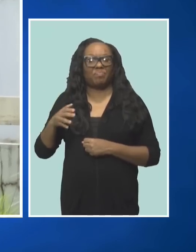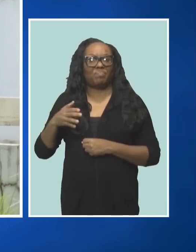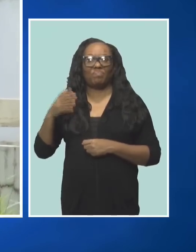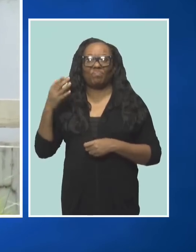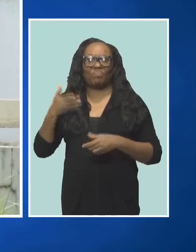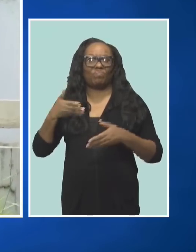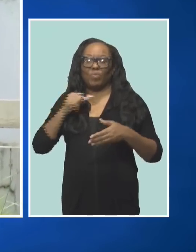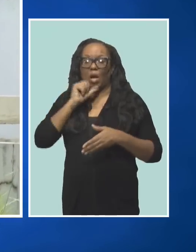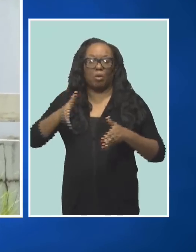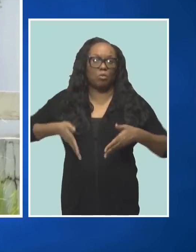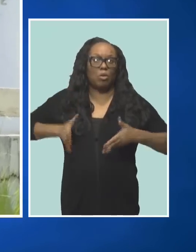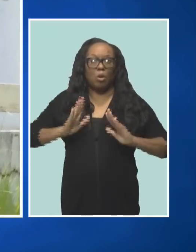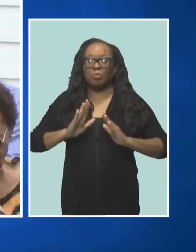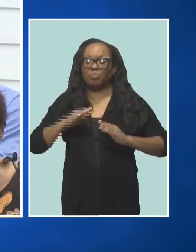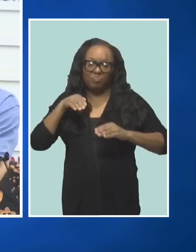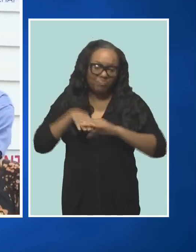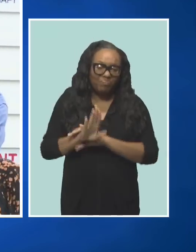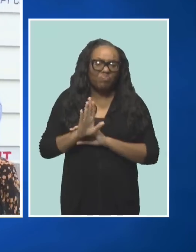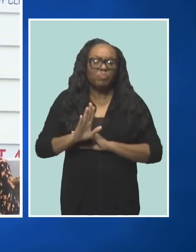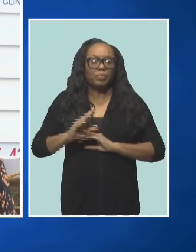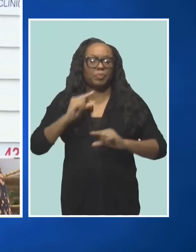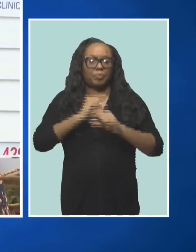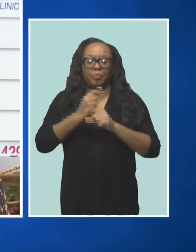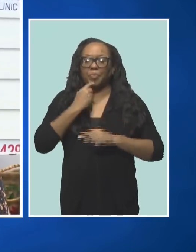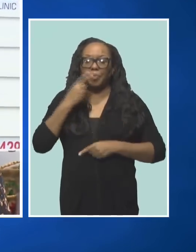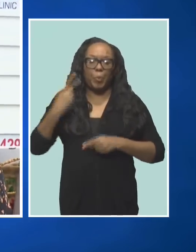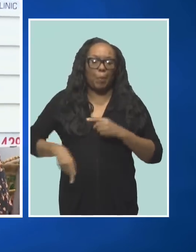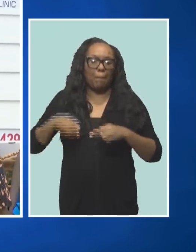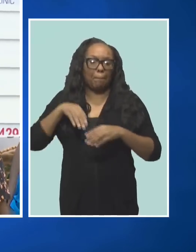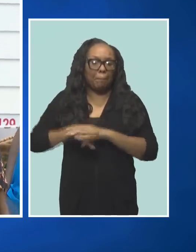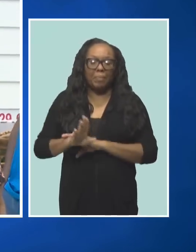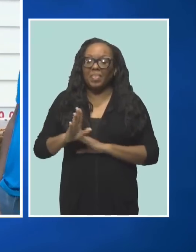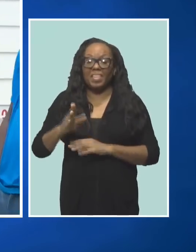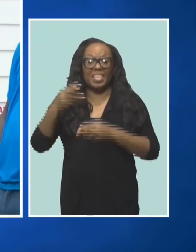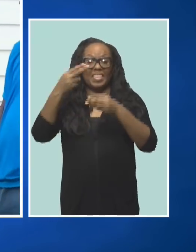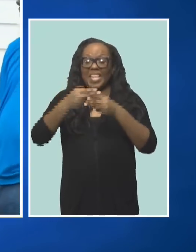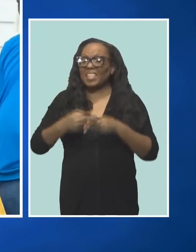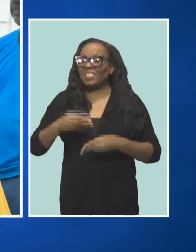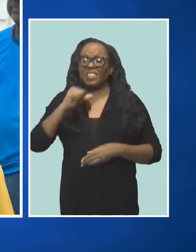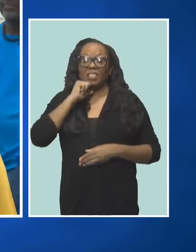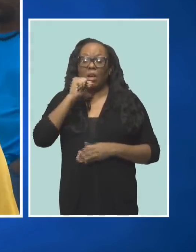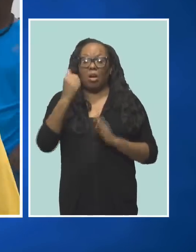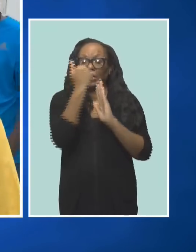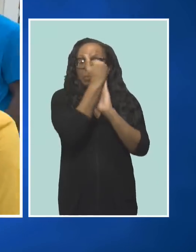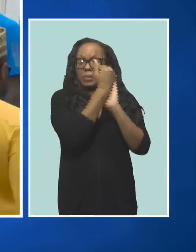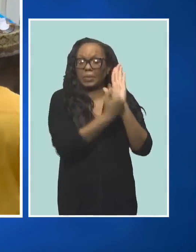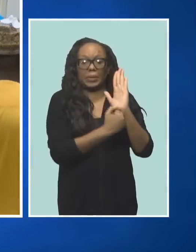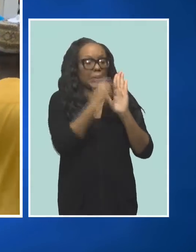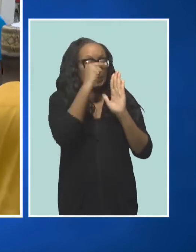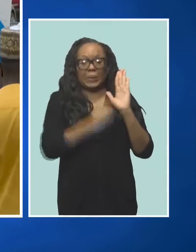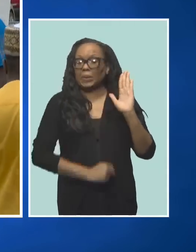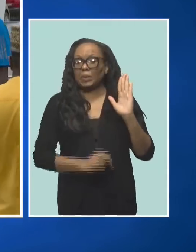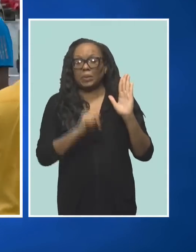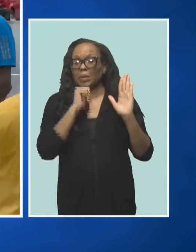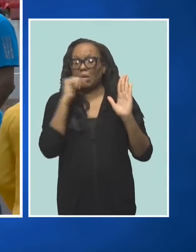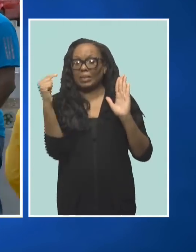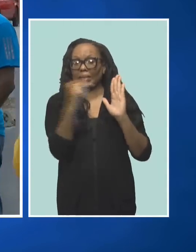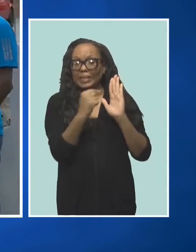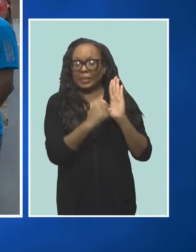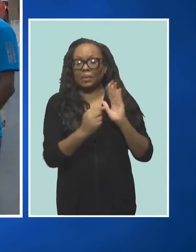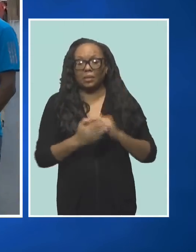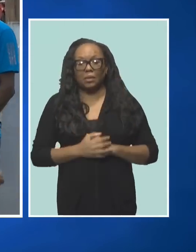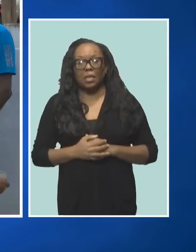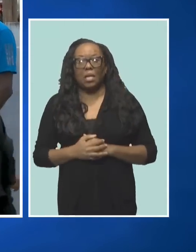Security officers at the gate told them they could not enter since their names were not on the list of members allowed entry. This led